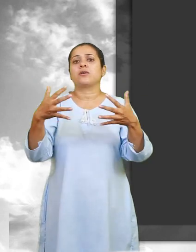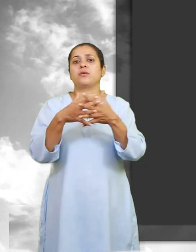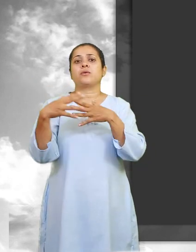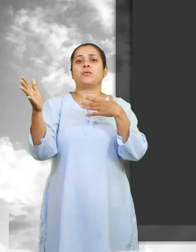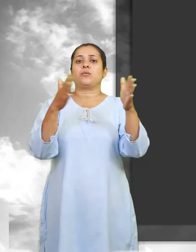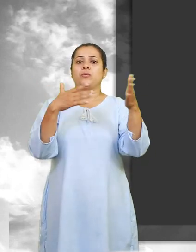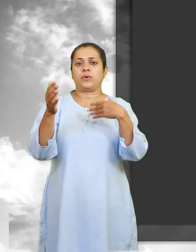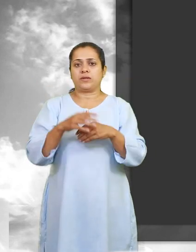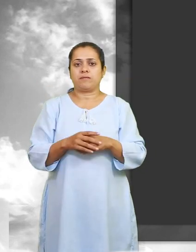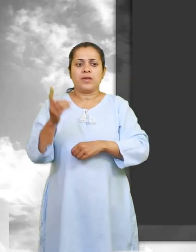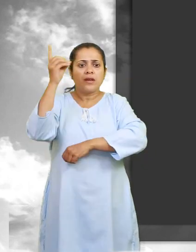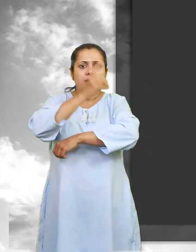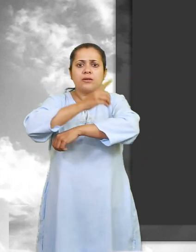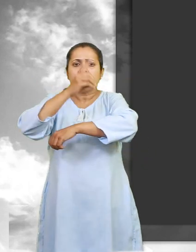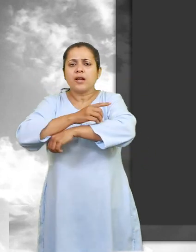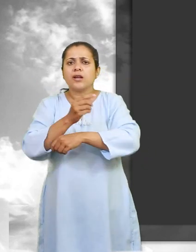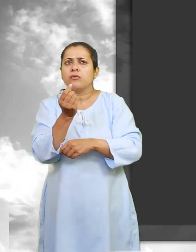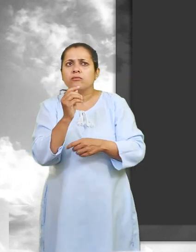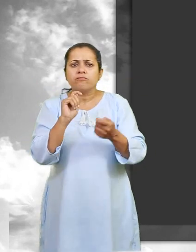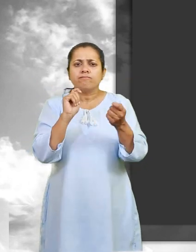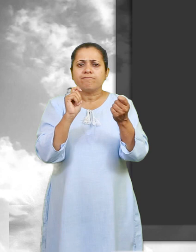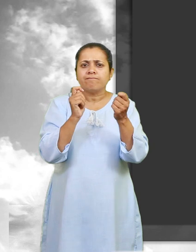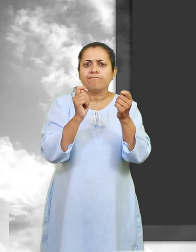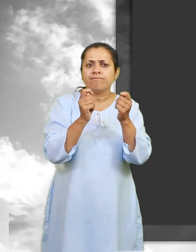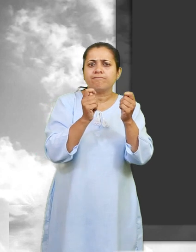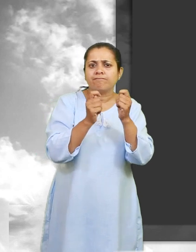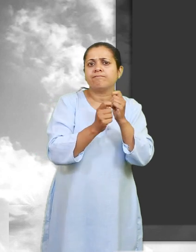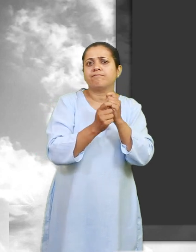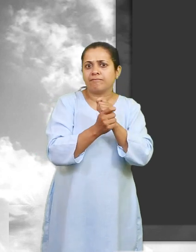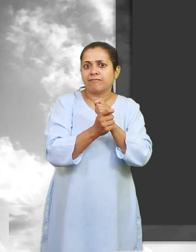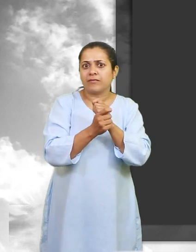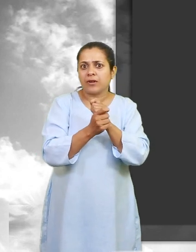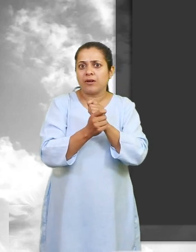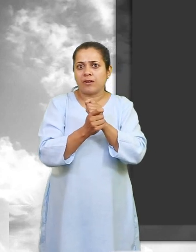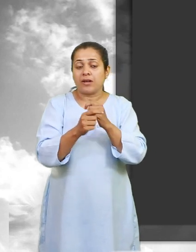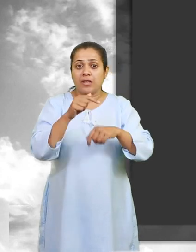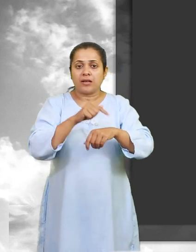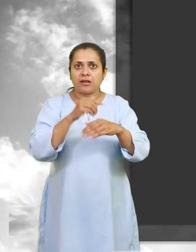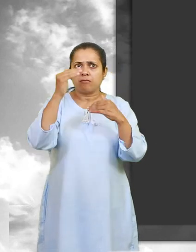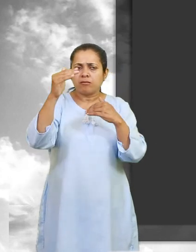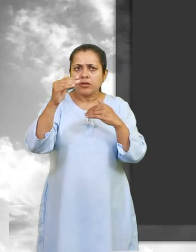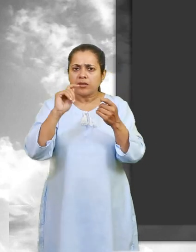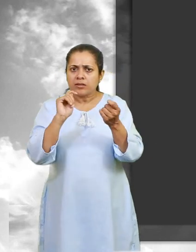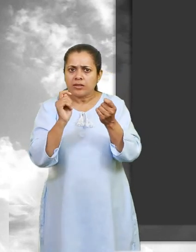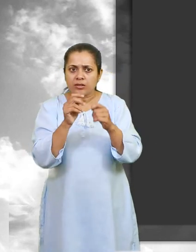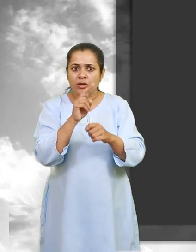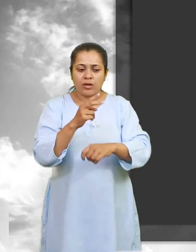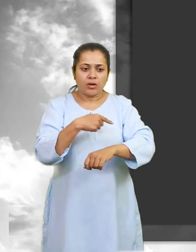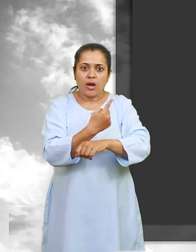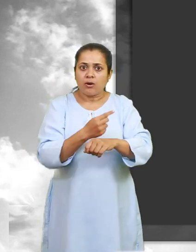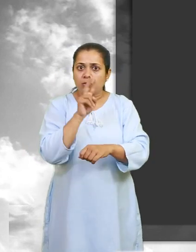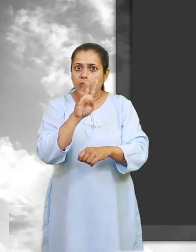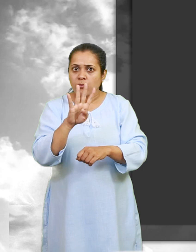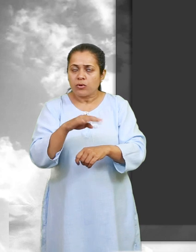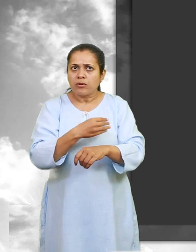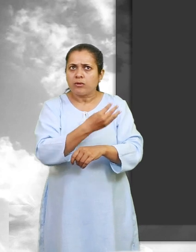A day-to-day condition, something that is changing in a particular time, that is in those 24